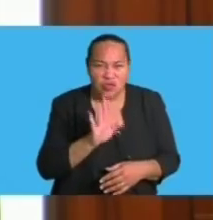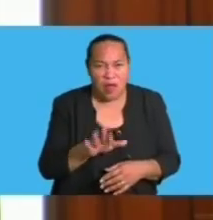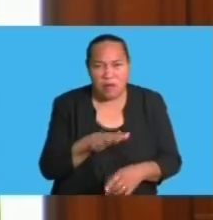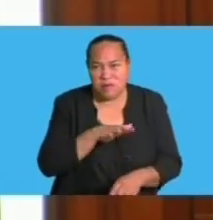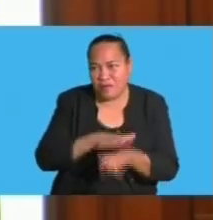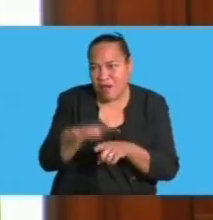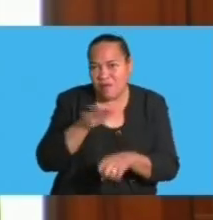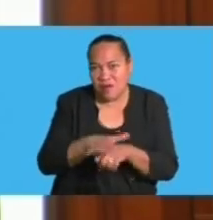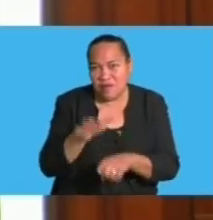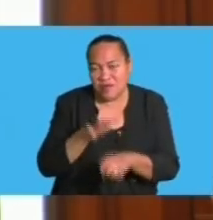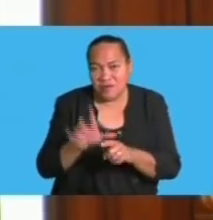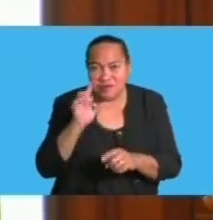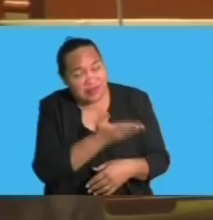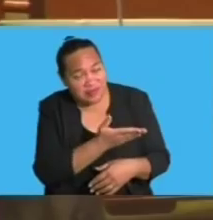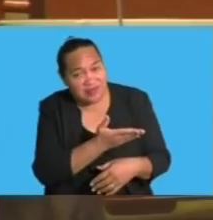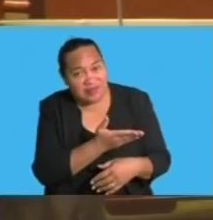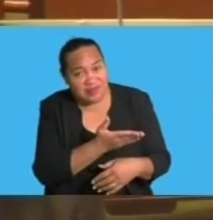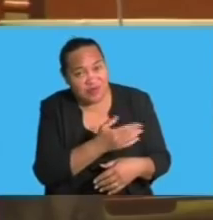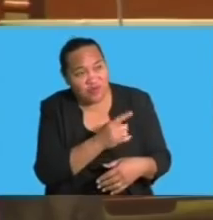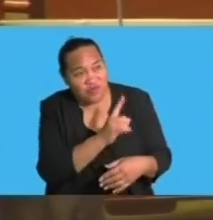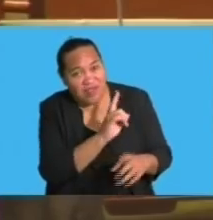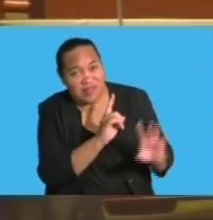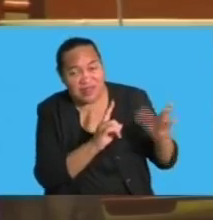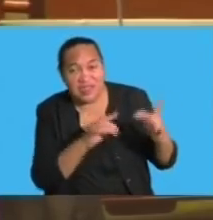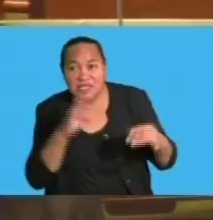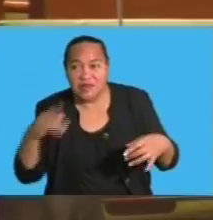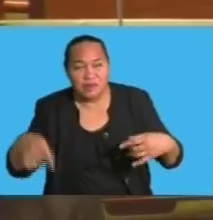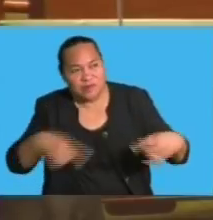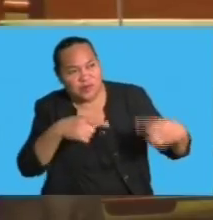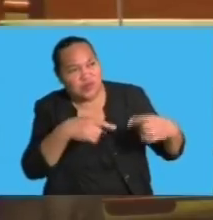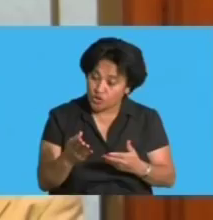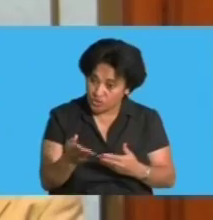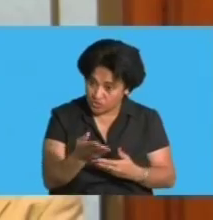ordinary Fijians, so working together is crucial.